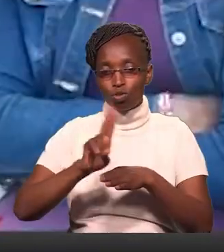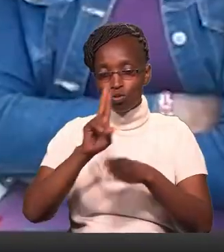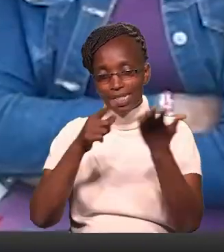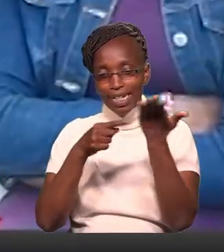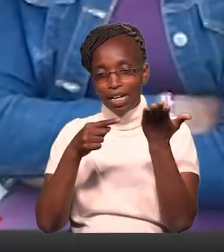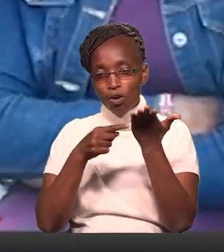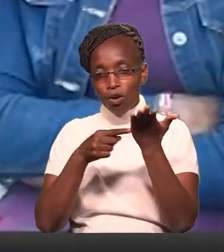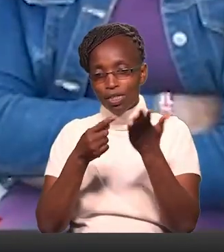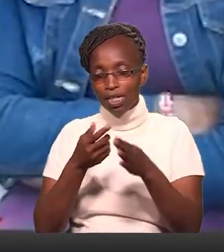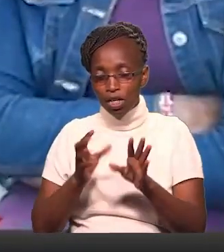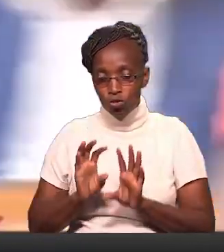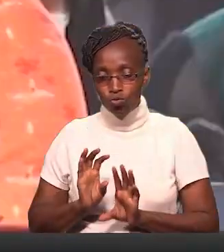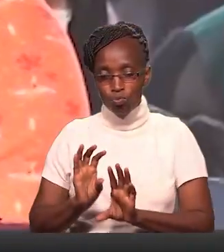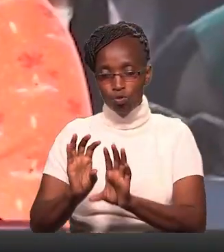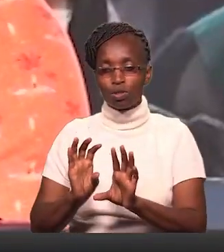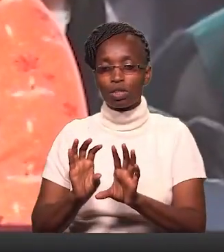to me